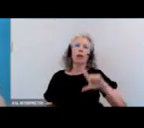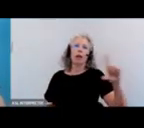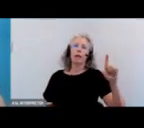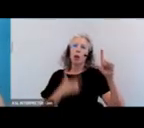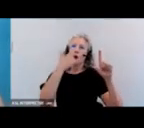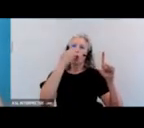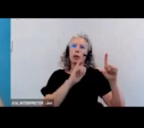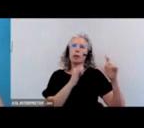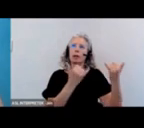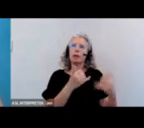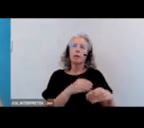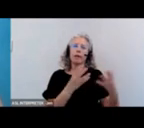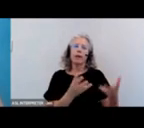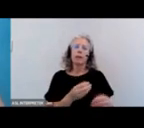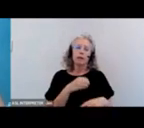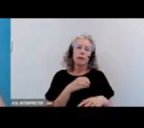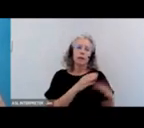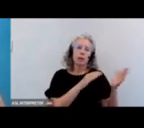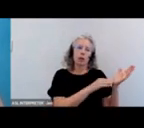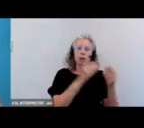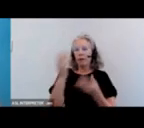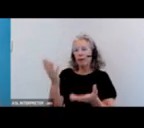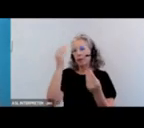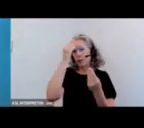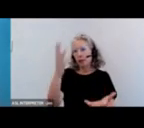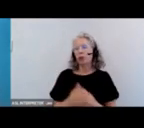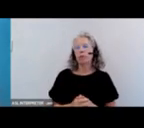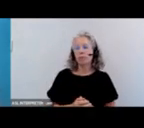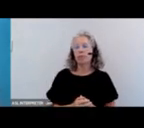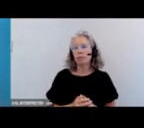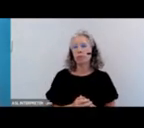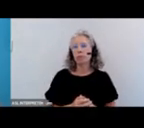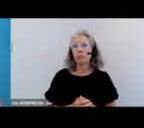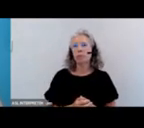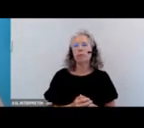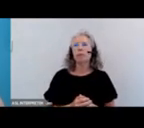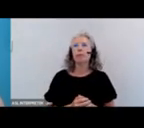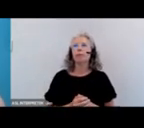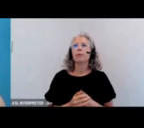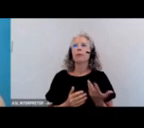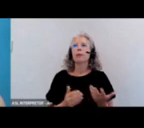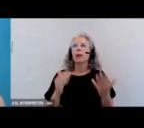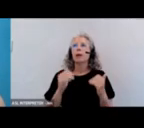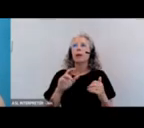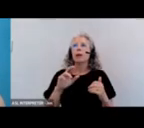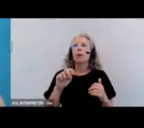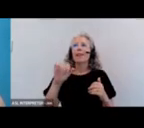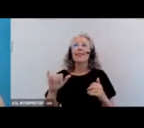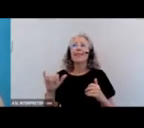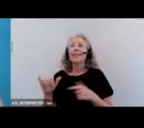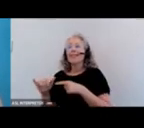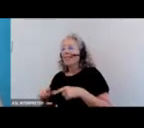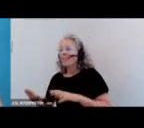it looks like, provider provides information. And that's kind of what we heard in some of those examples I was saying earlier. But reality, parties